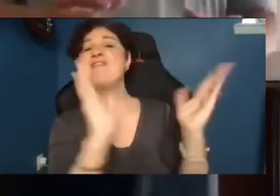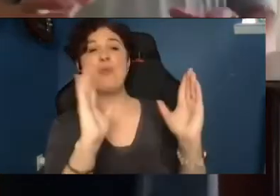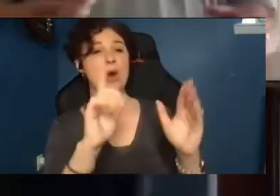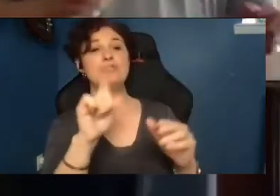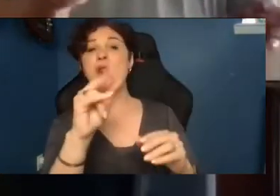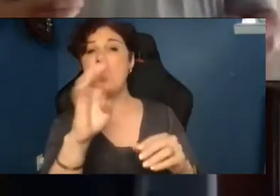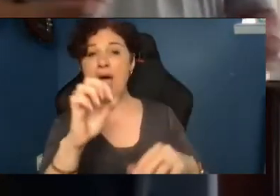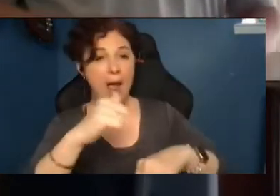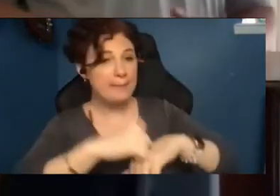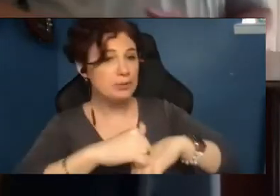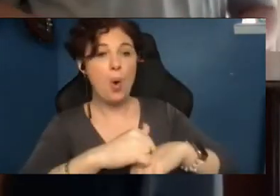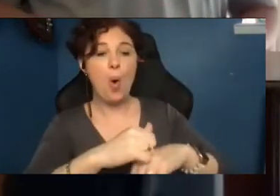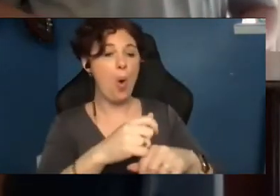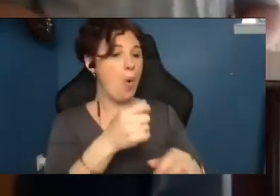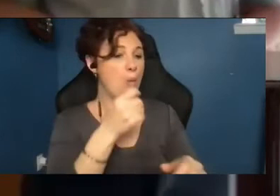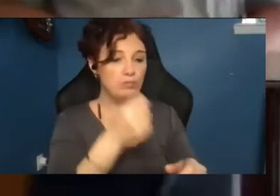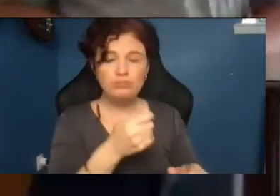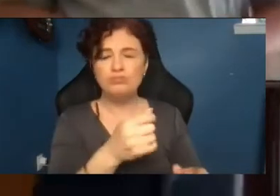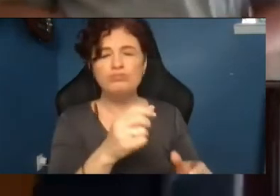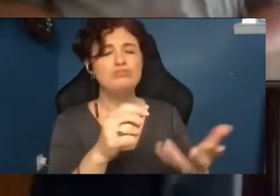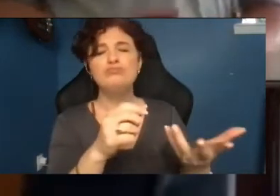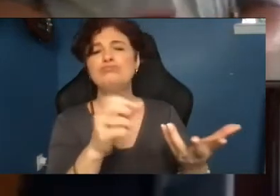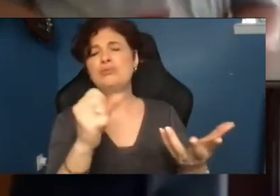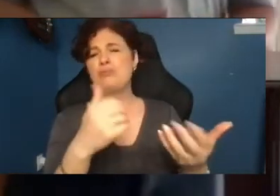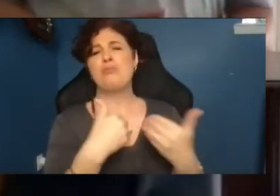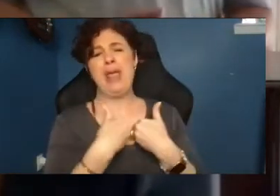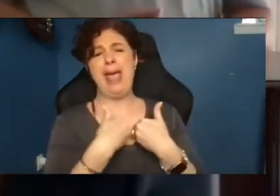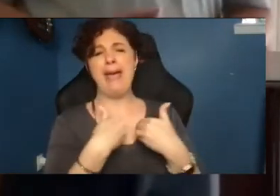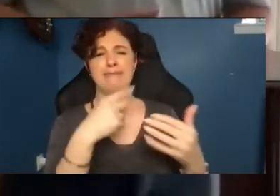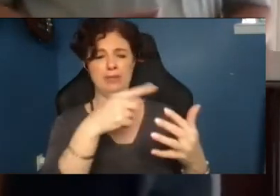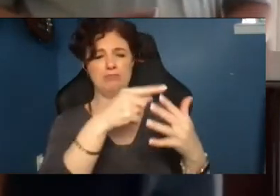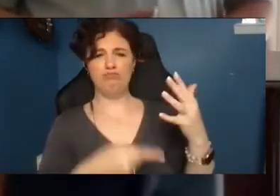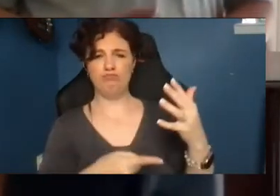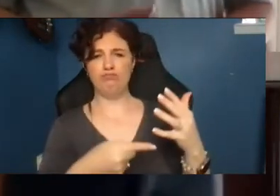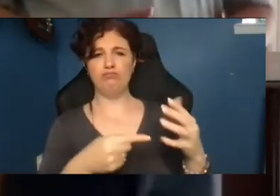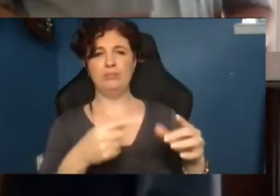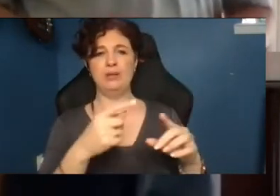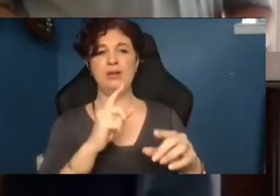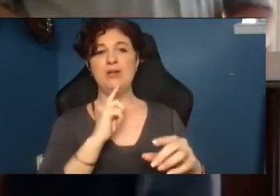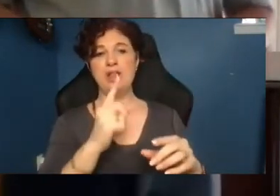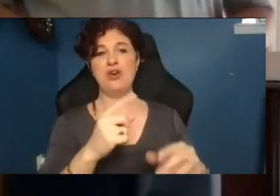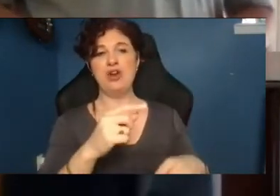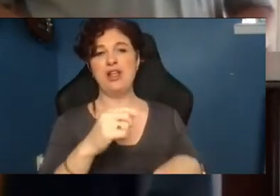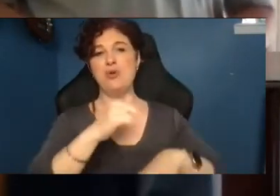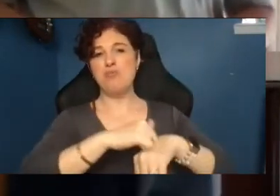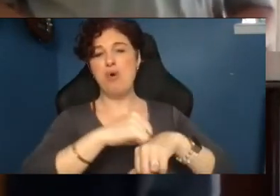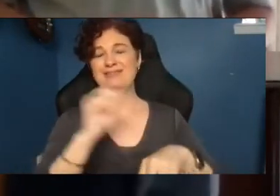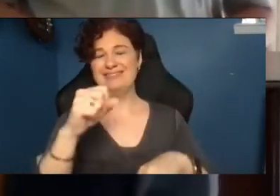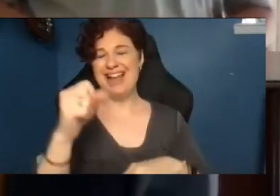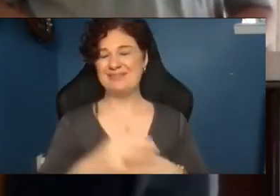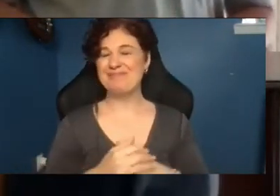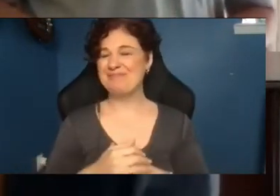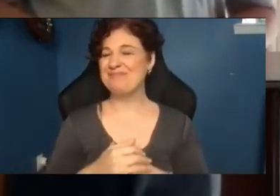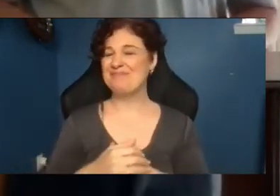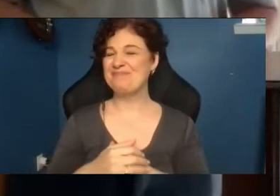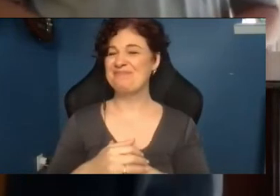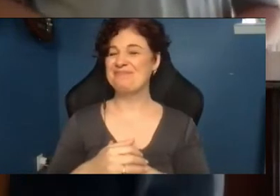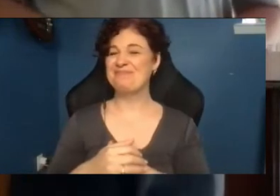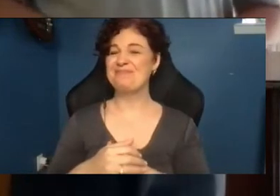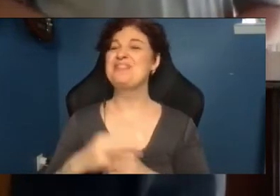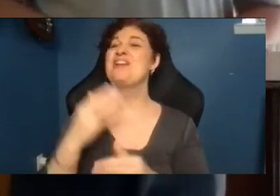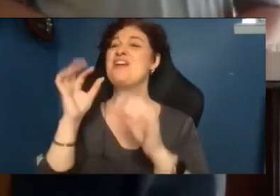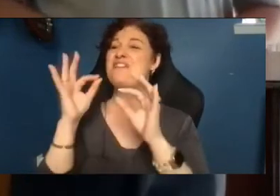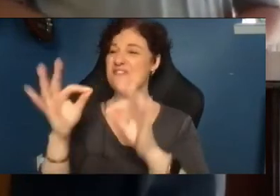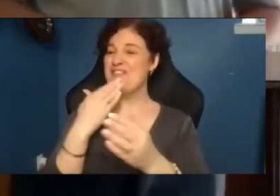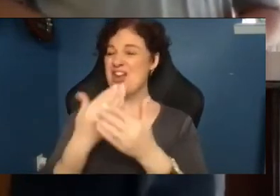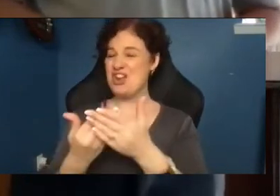limestone made out of microscopic calcite. So yeah, we have. You can literally throw rocks of calcite. Very